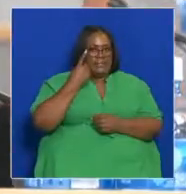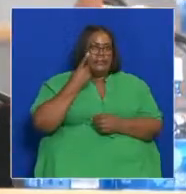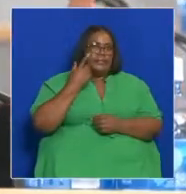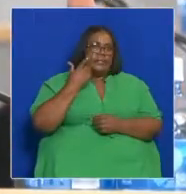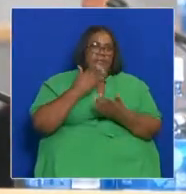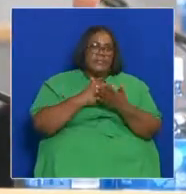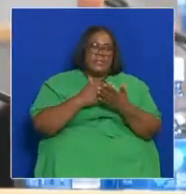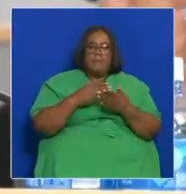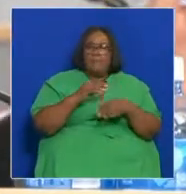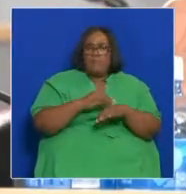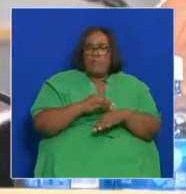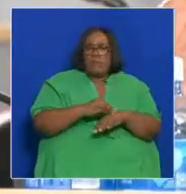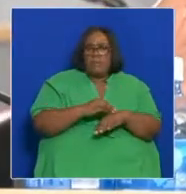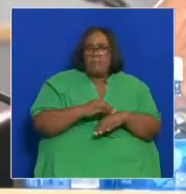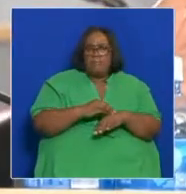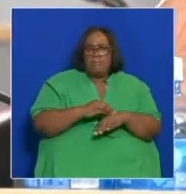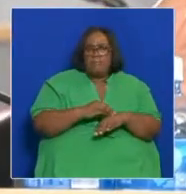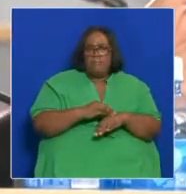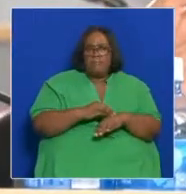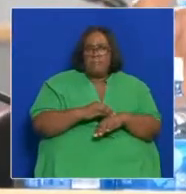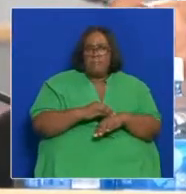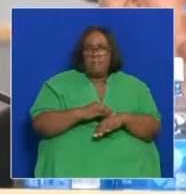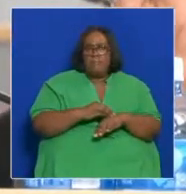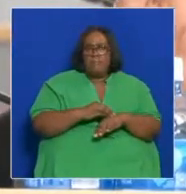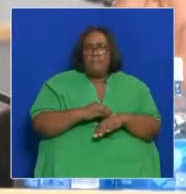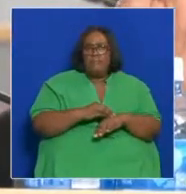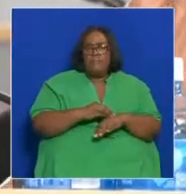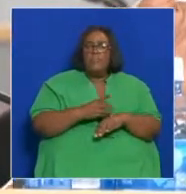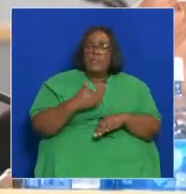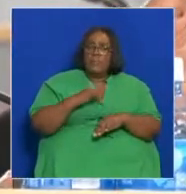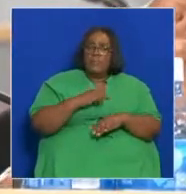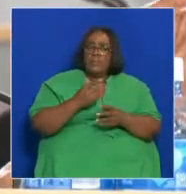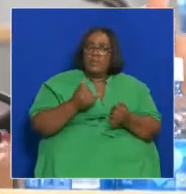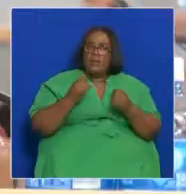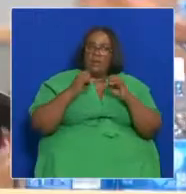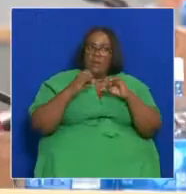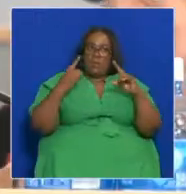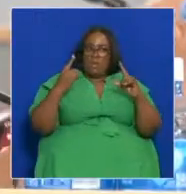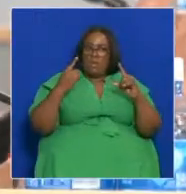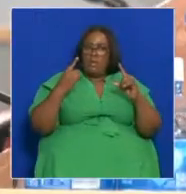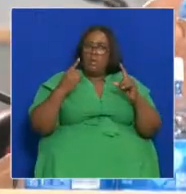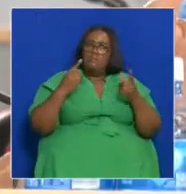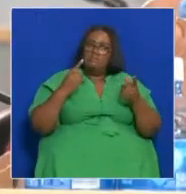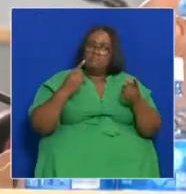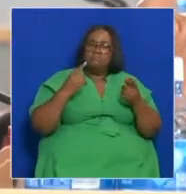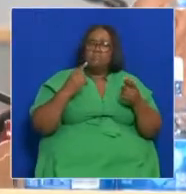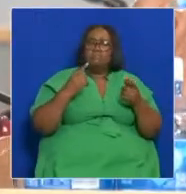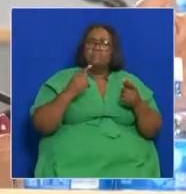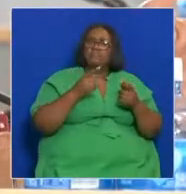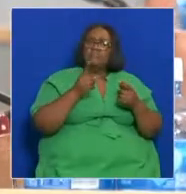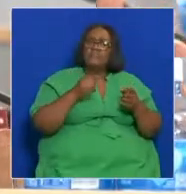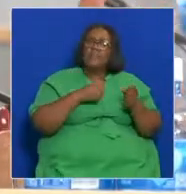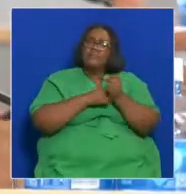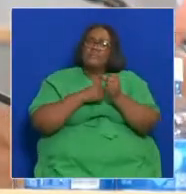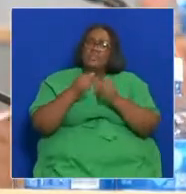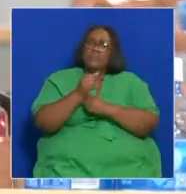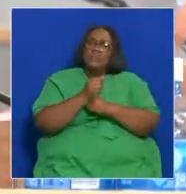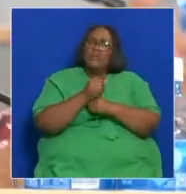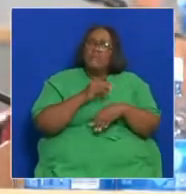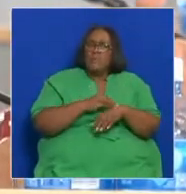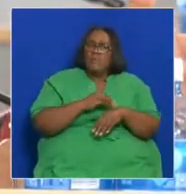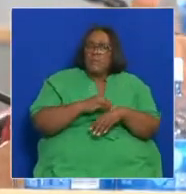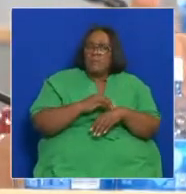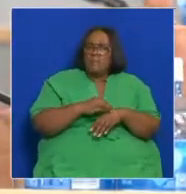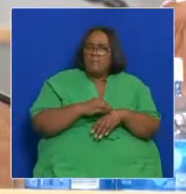problems that we have become aware of, are they structural problems of